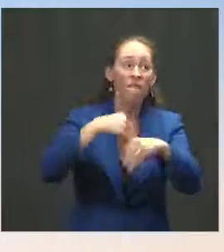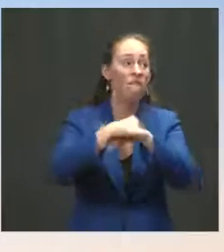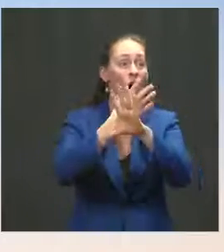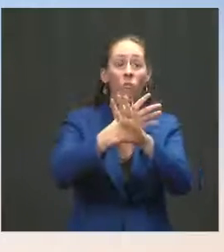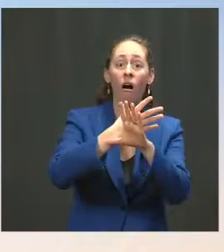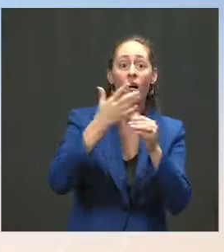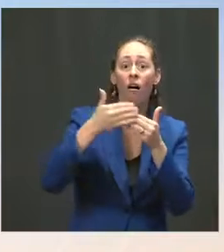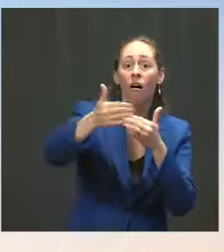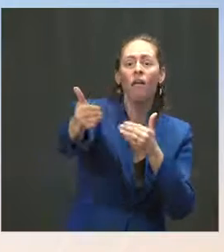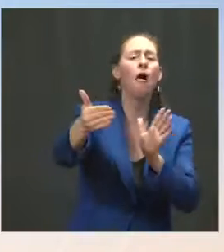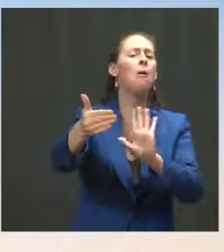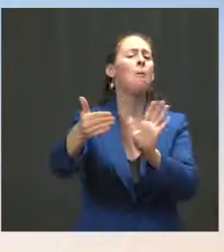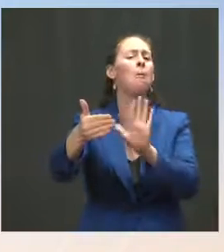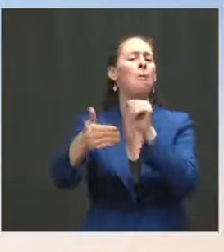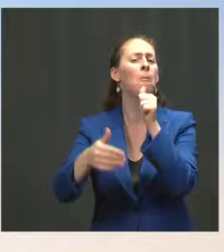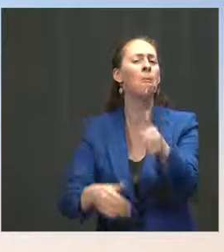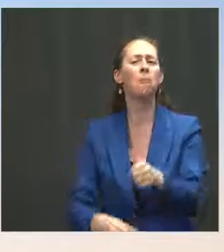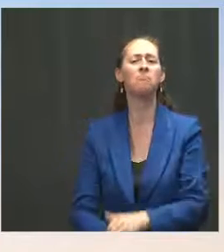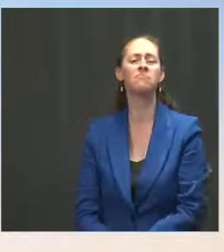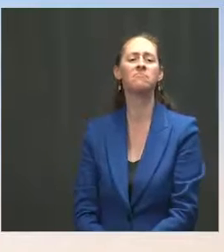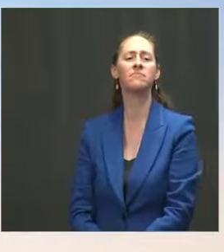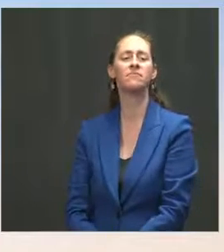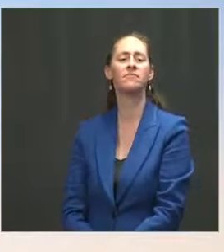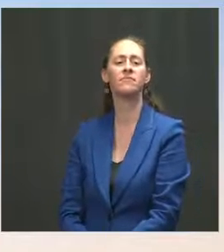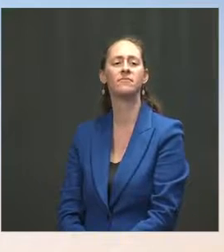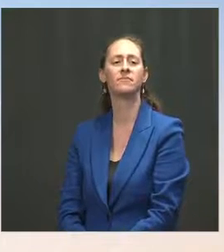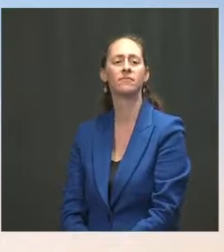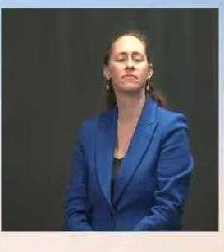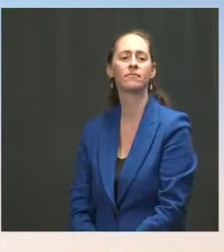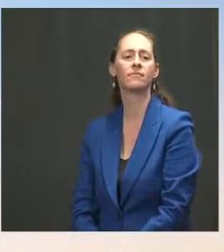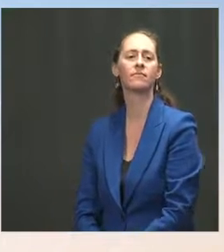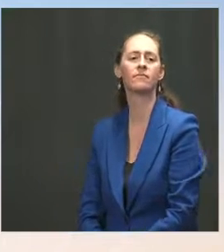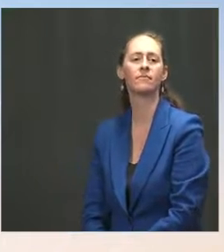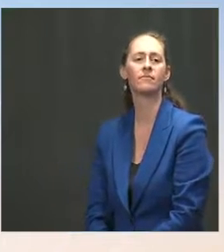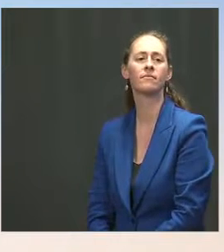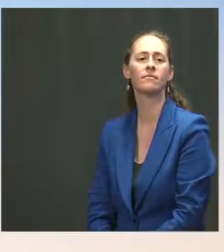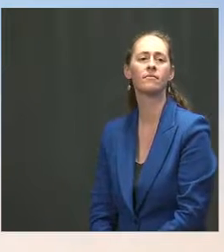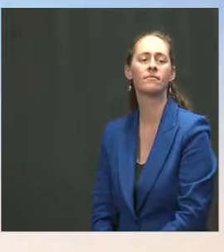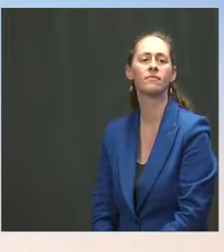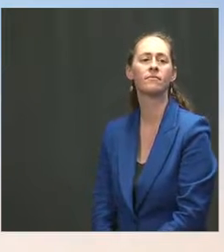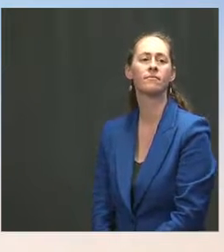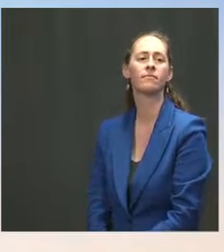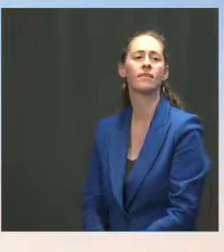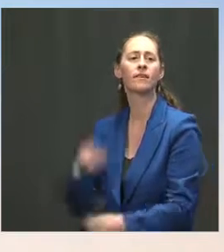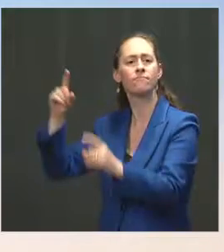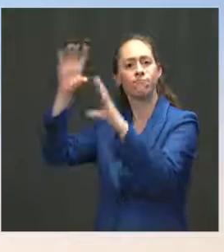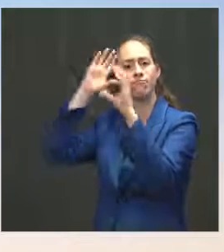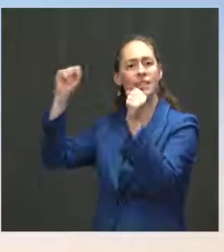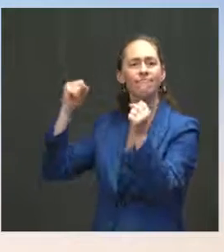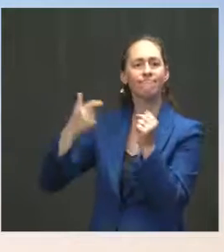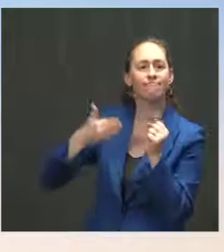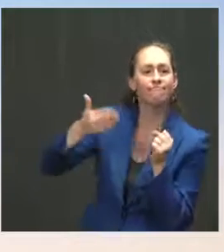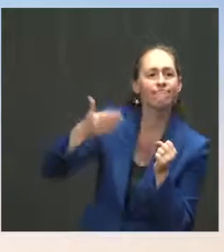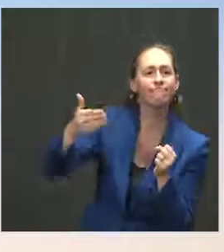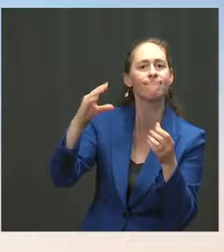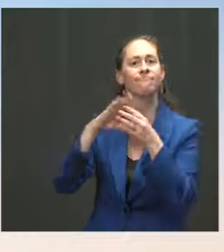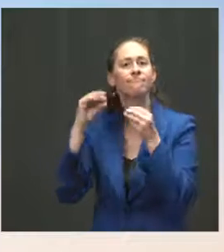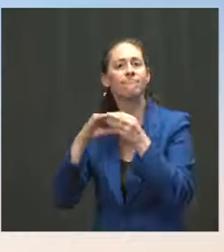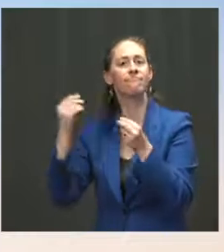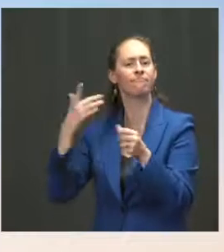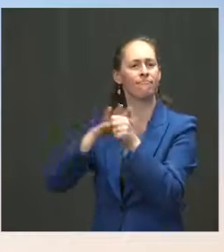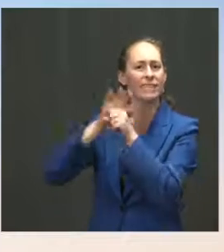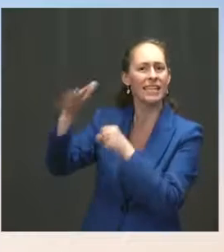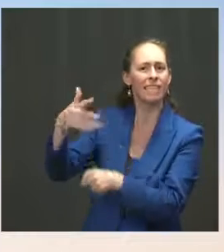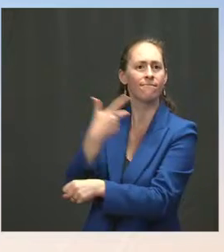The President's talked about the American arsenal of vaccines, but a group of public health experts this week wrote a letter to the President urging him to